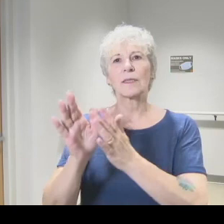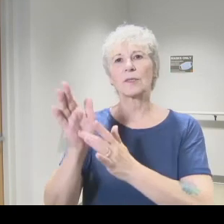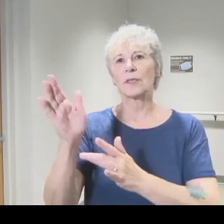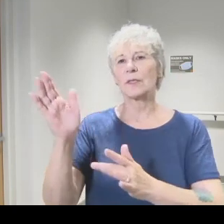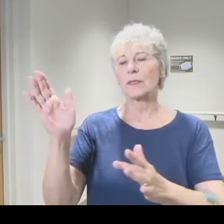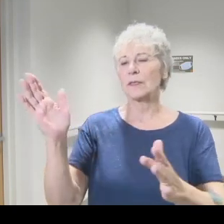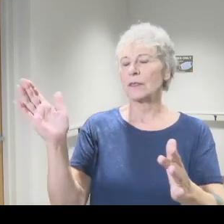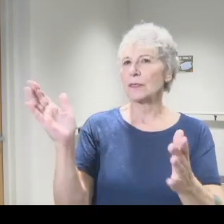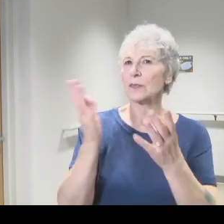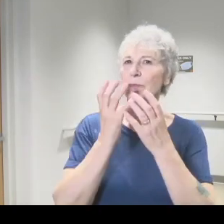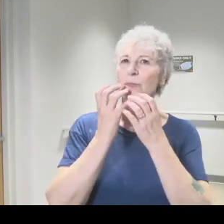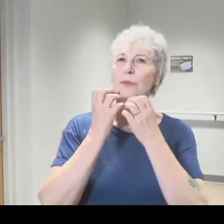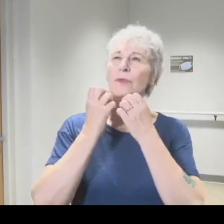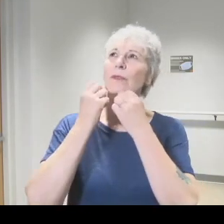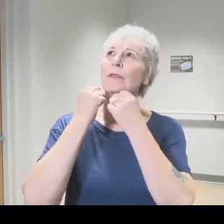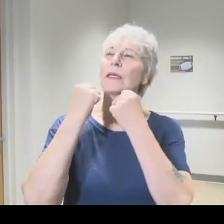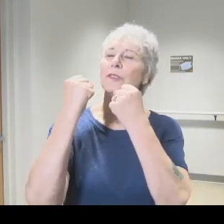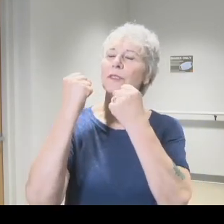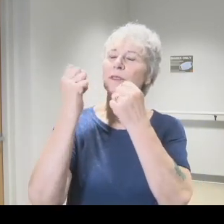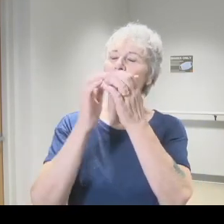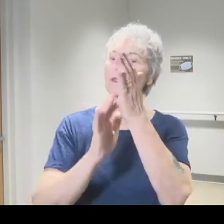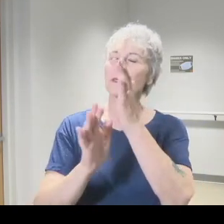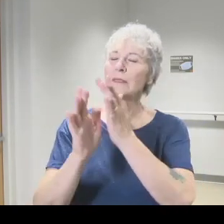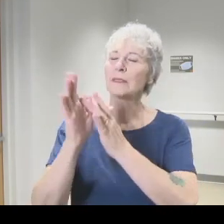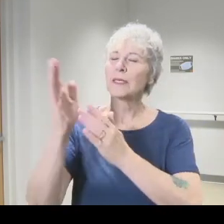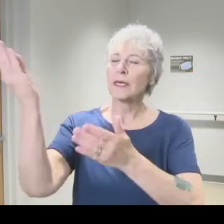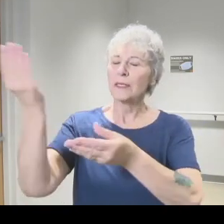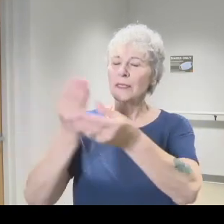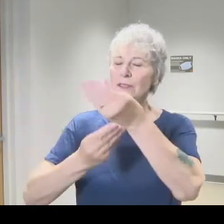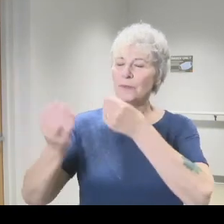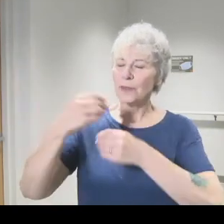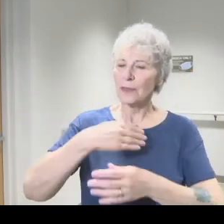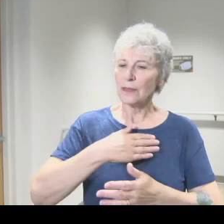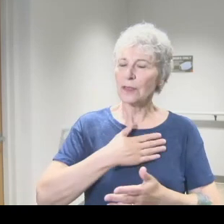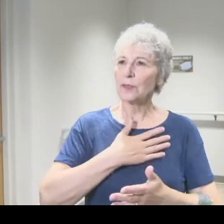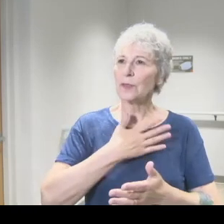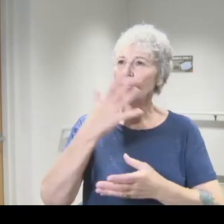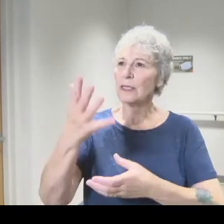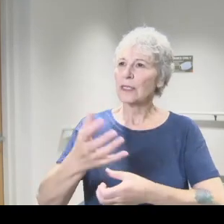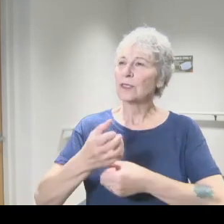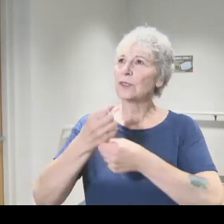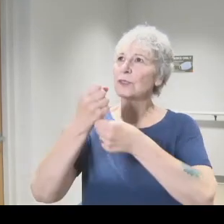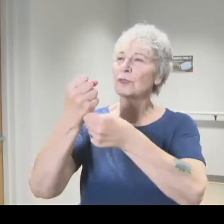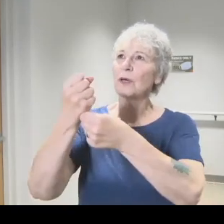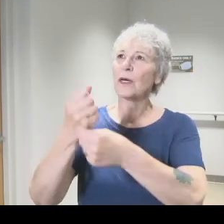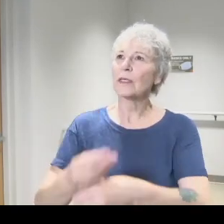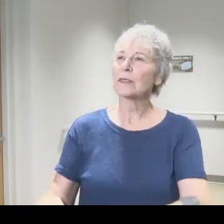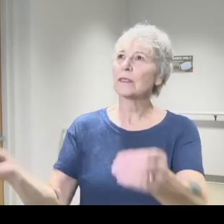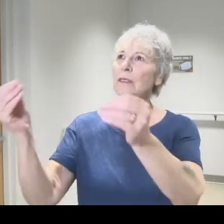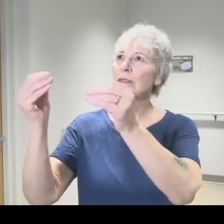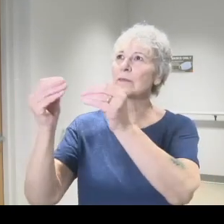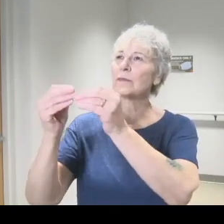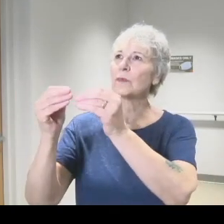Jesus, Jesus, precious Jesus, oh, for grace to